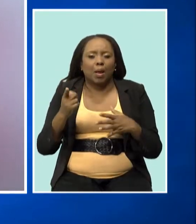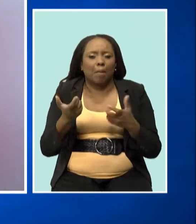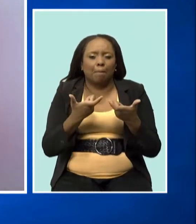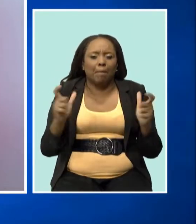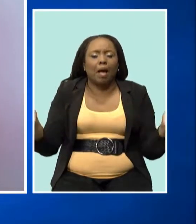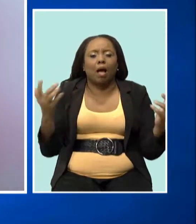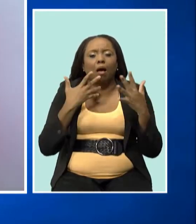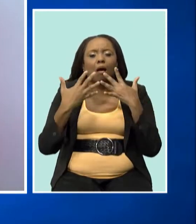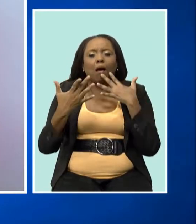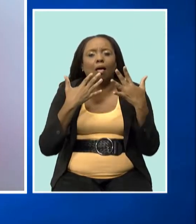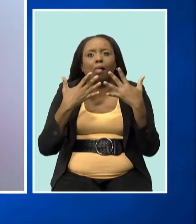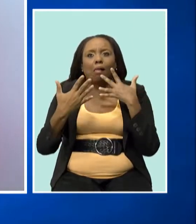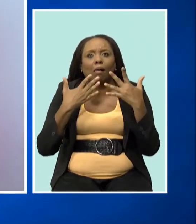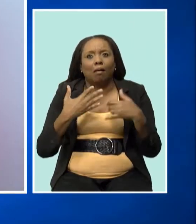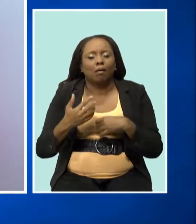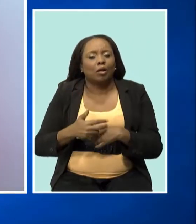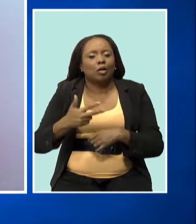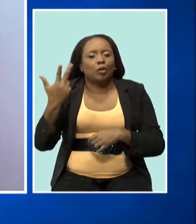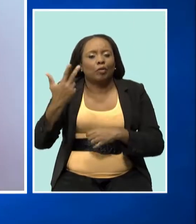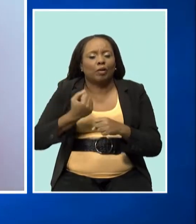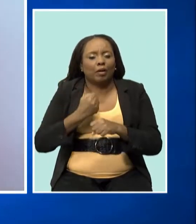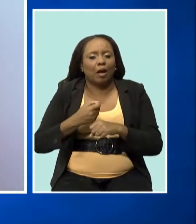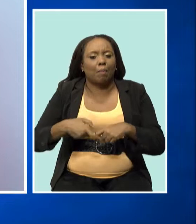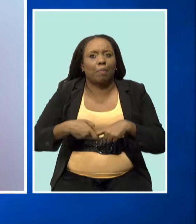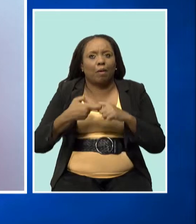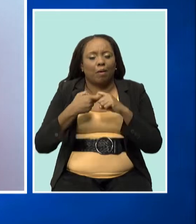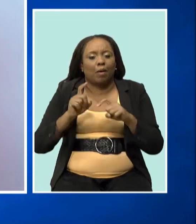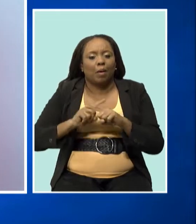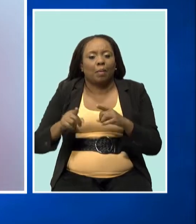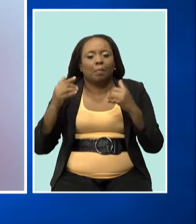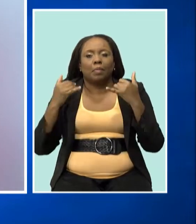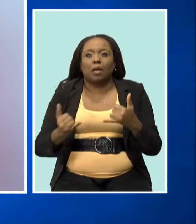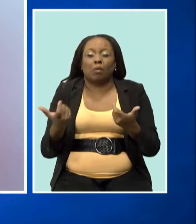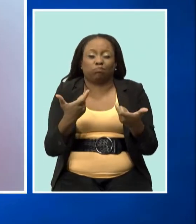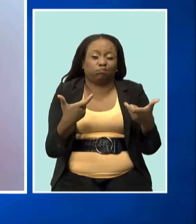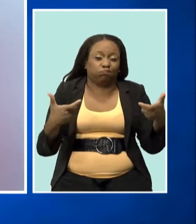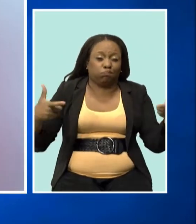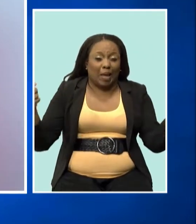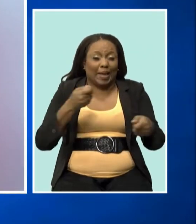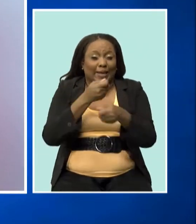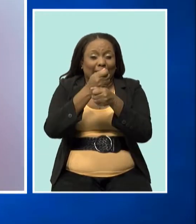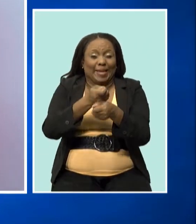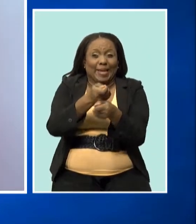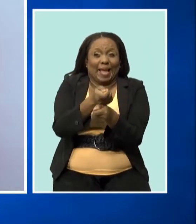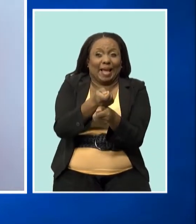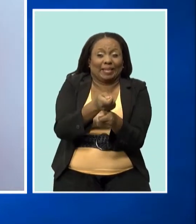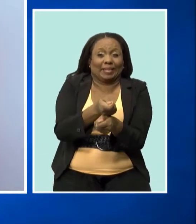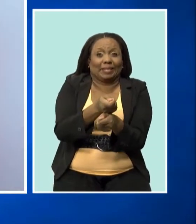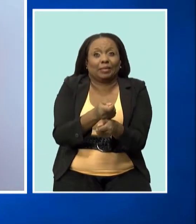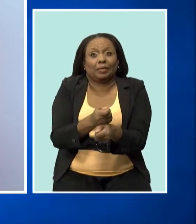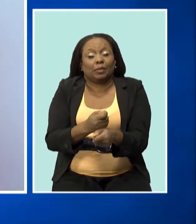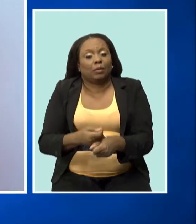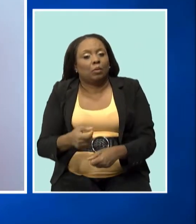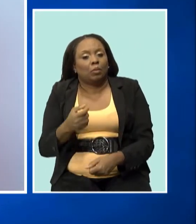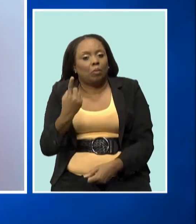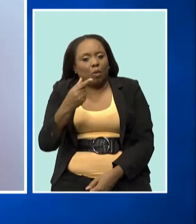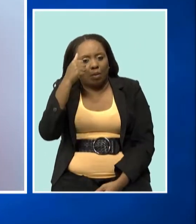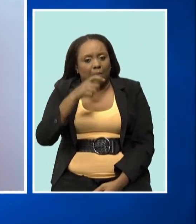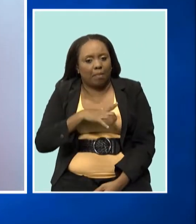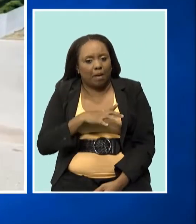us to cut out that element in itself and then worry about the logistics of the transportation side of things. And then, of course, work with members like